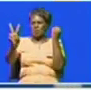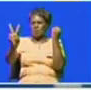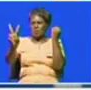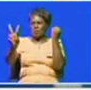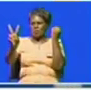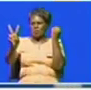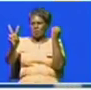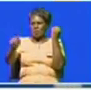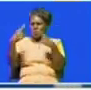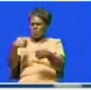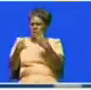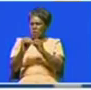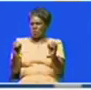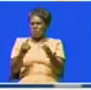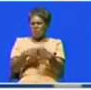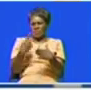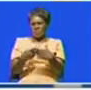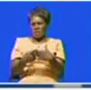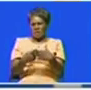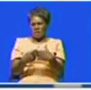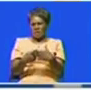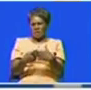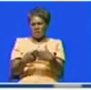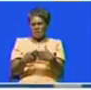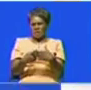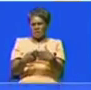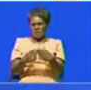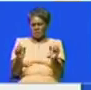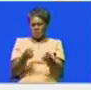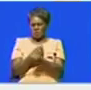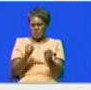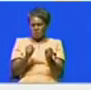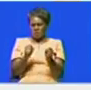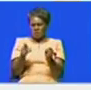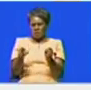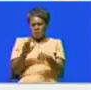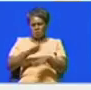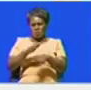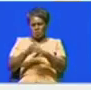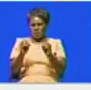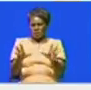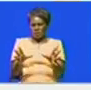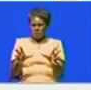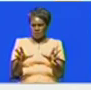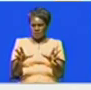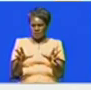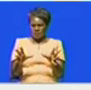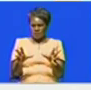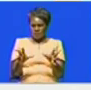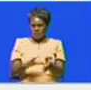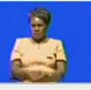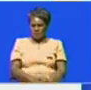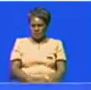long as they are not winning, then it's untenable to be in this country the way it is. I think that's also unfair. Mashima, final